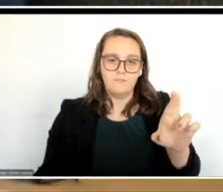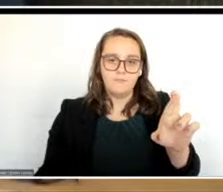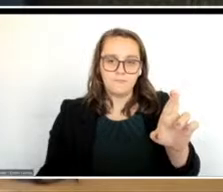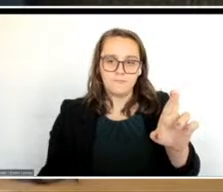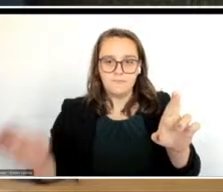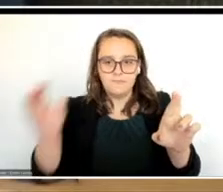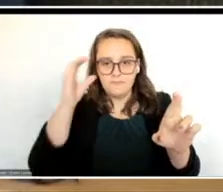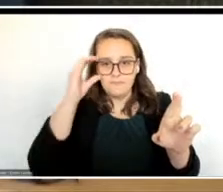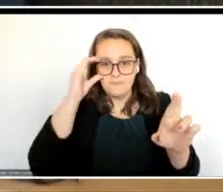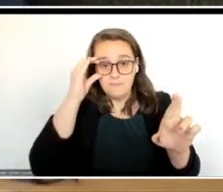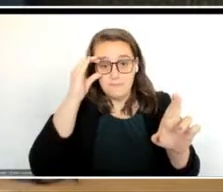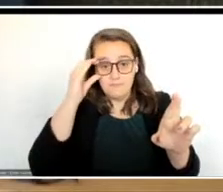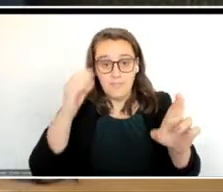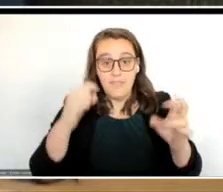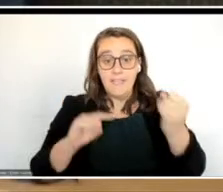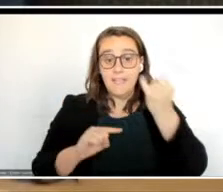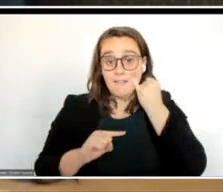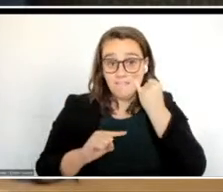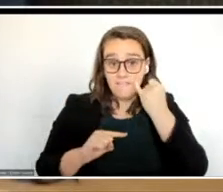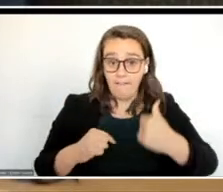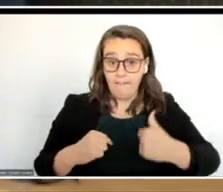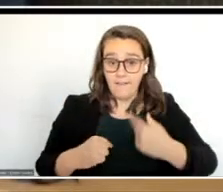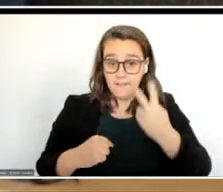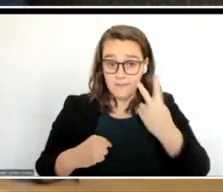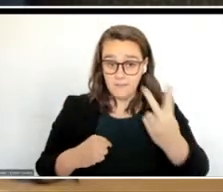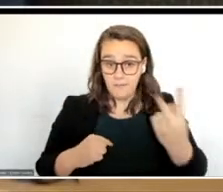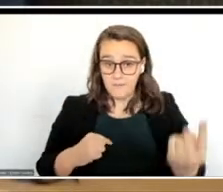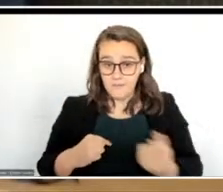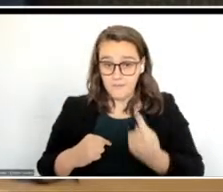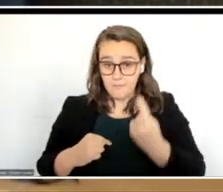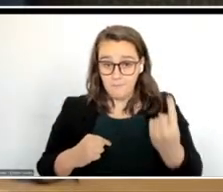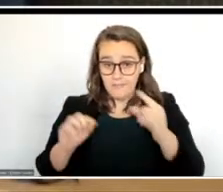that if I ever saw anything like that,